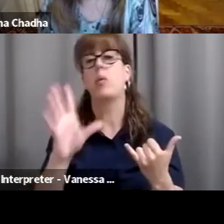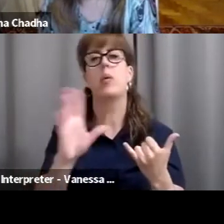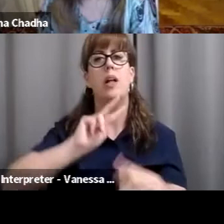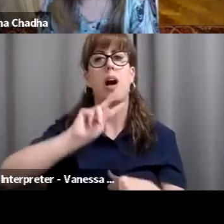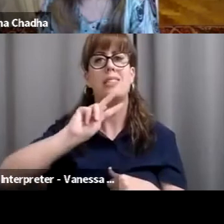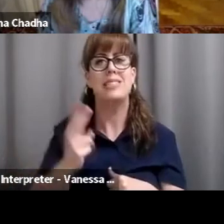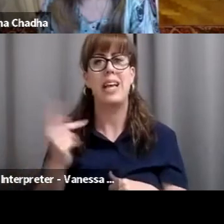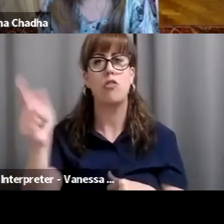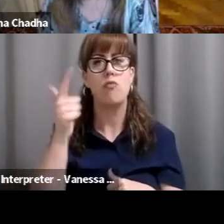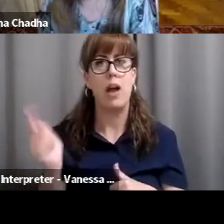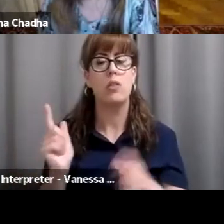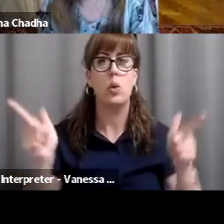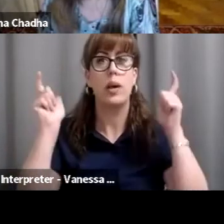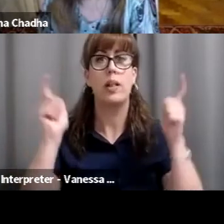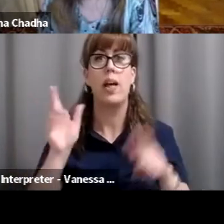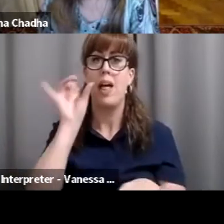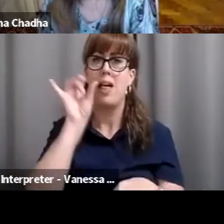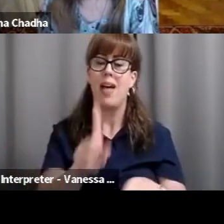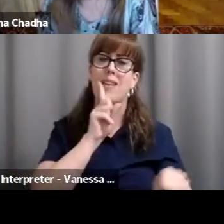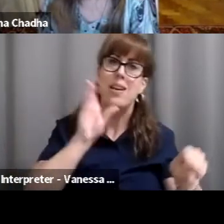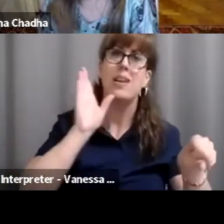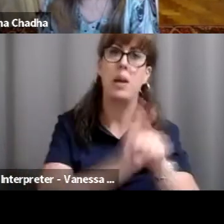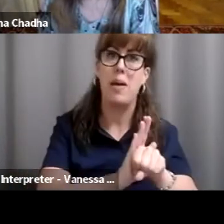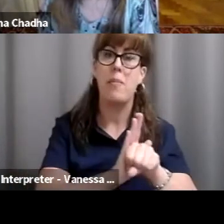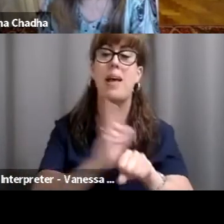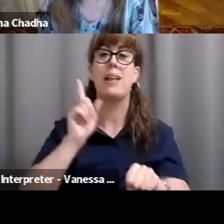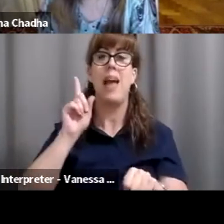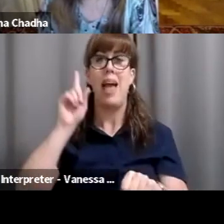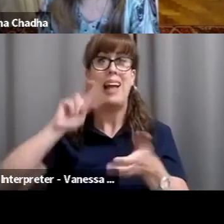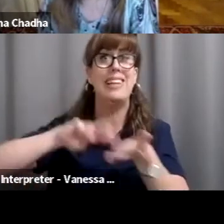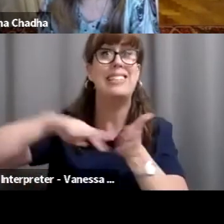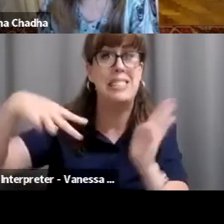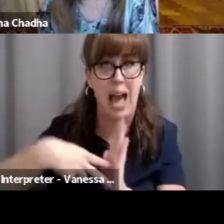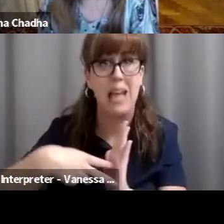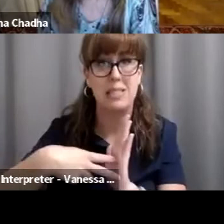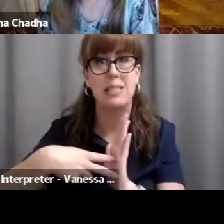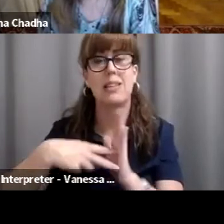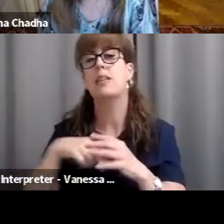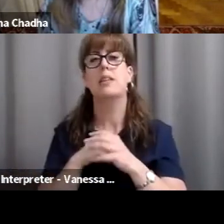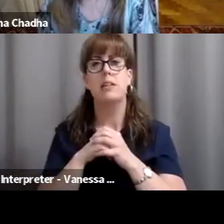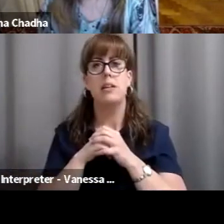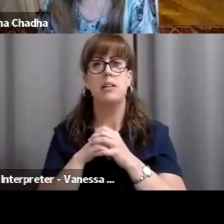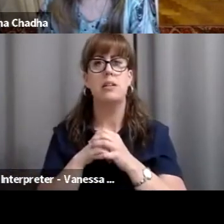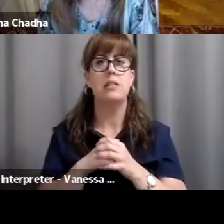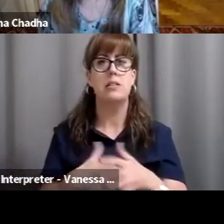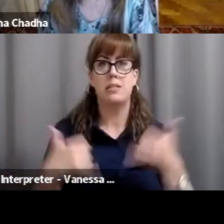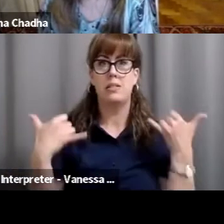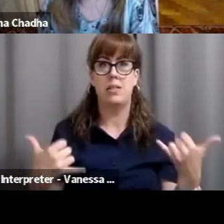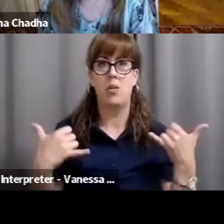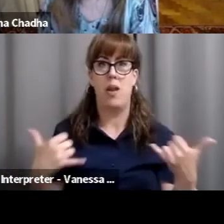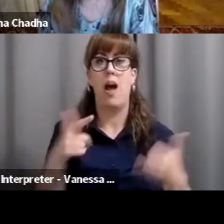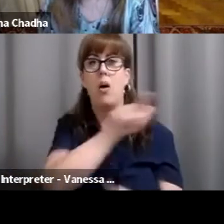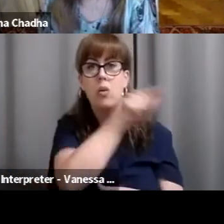is commitment and intent. And so, Megha, I'm going to turn over to you. Now your other hat, as